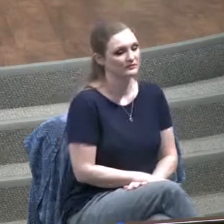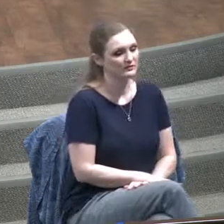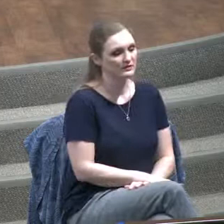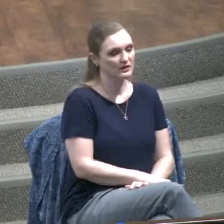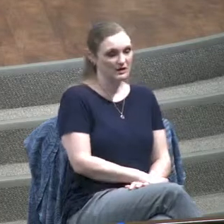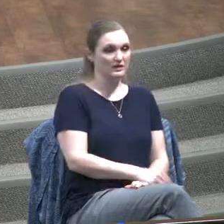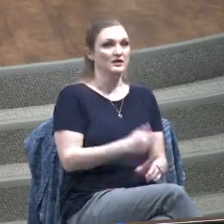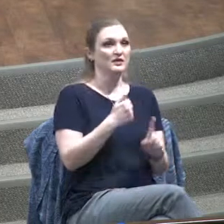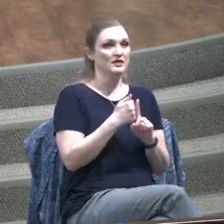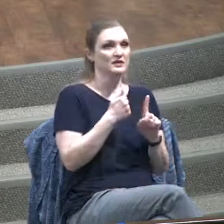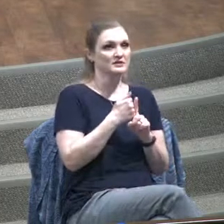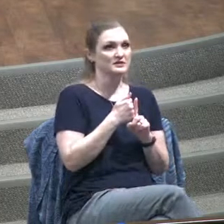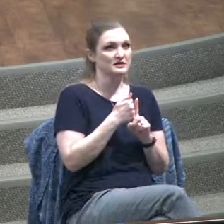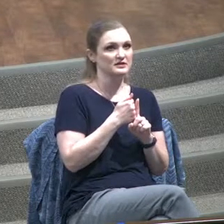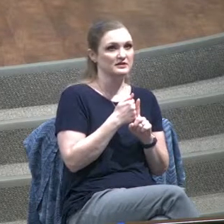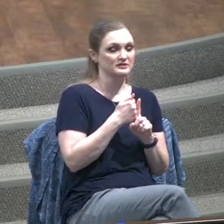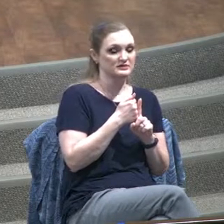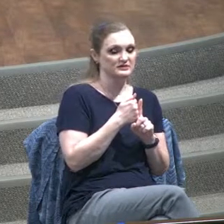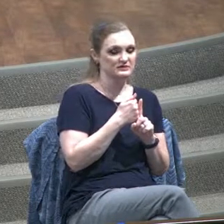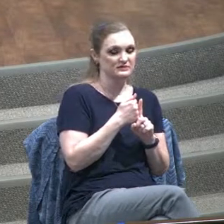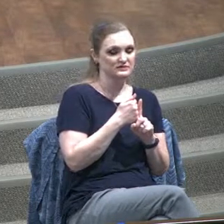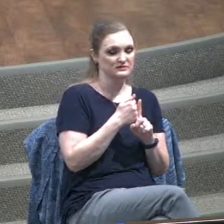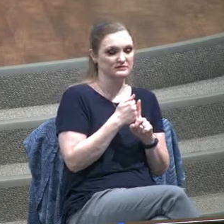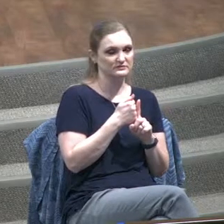This is